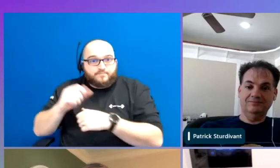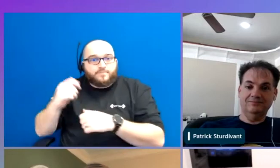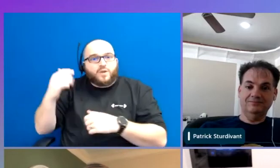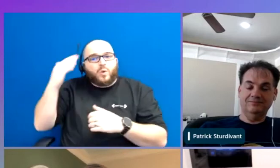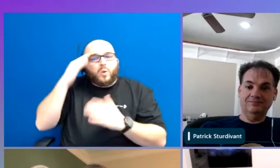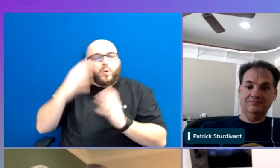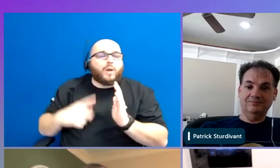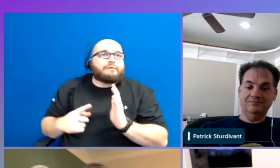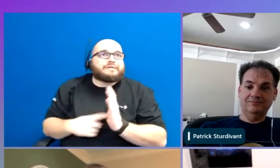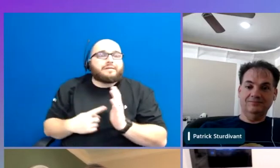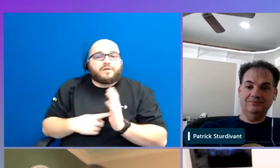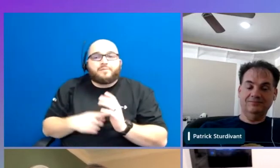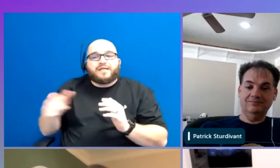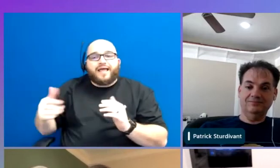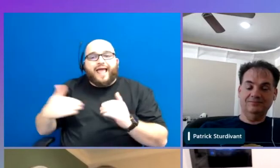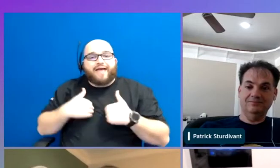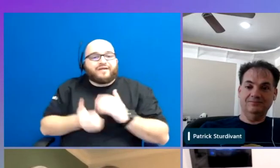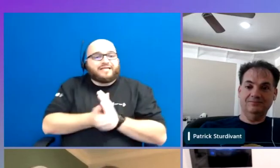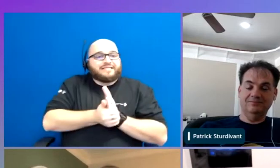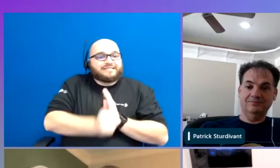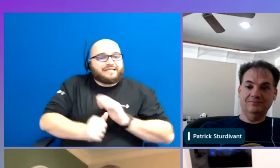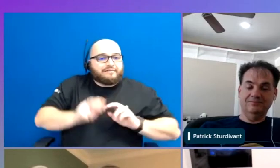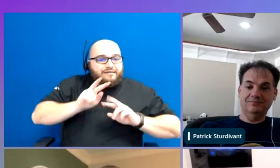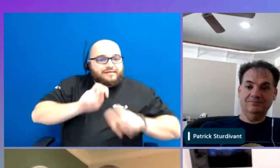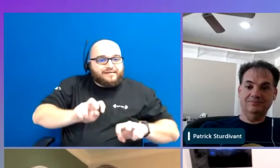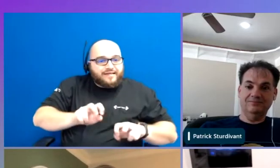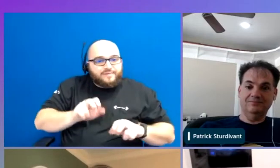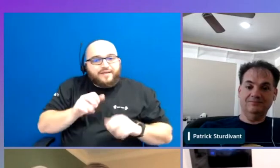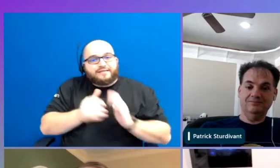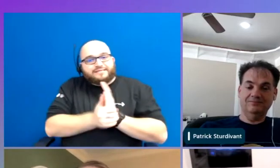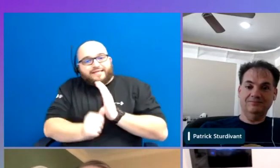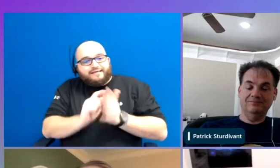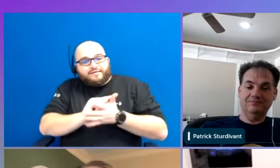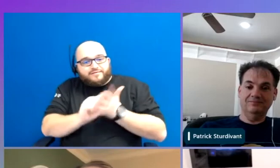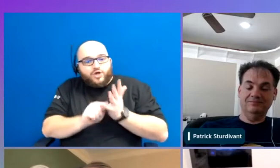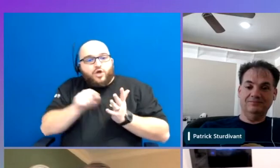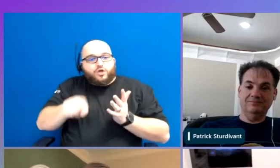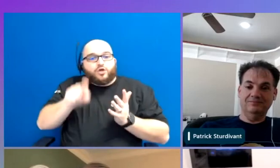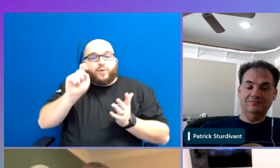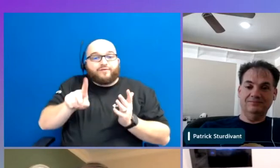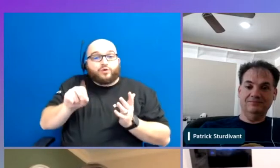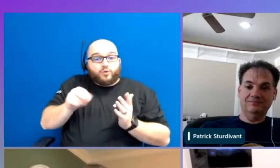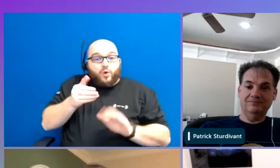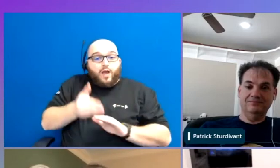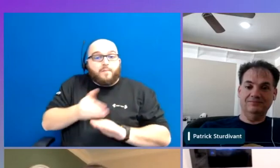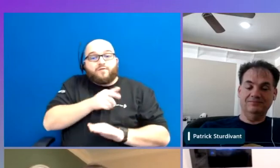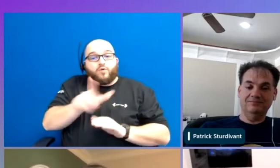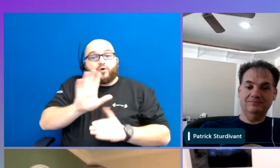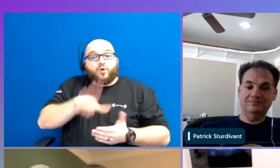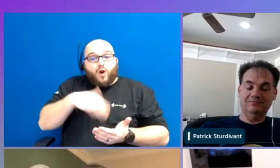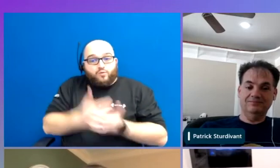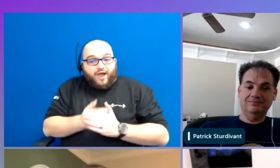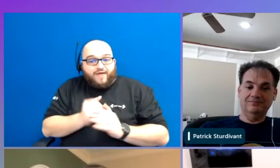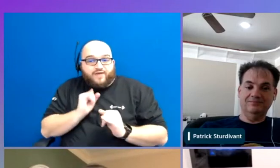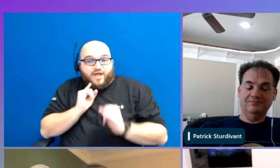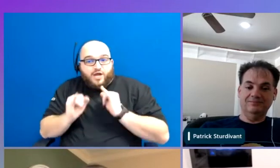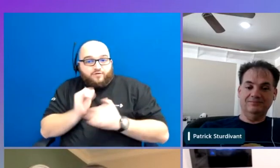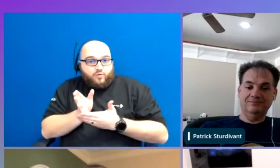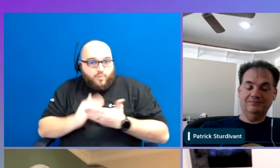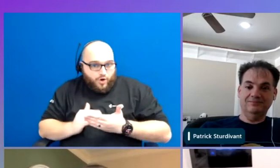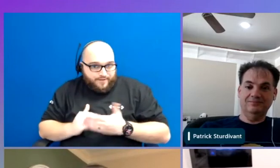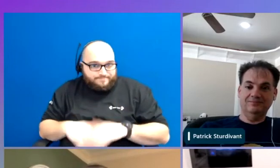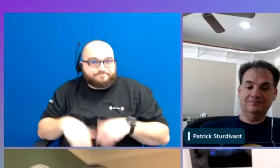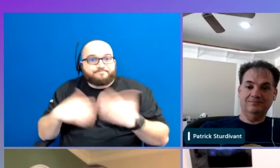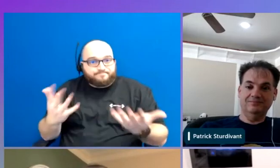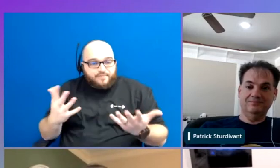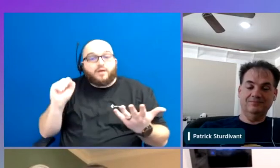they have skills assessments or skills inventories that you do before you take a job, before you get to the interview stage. So